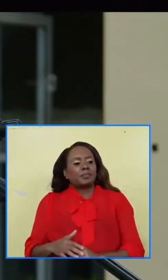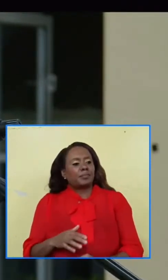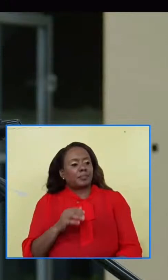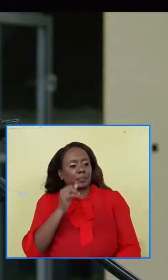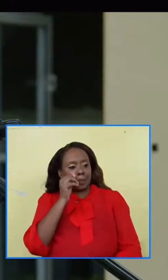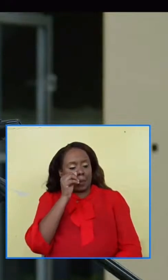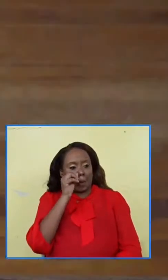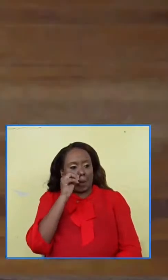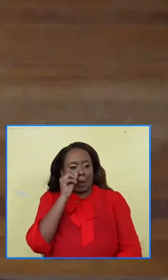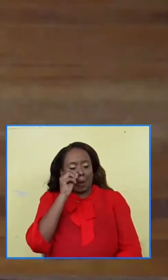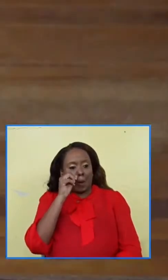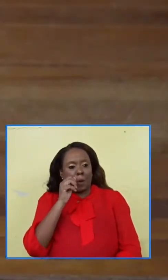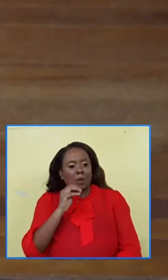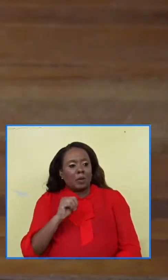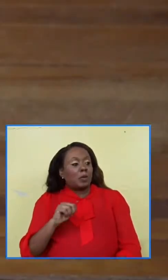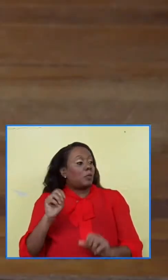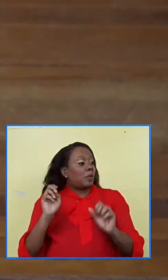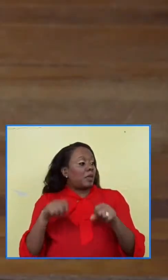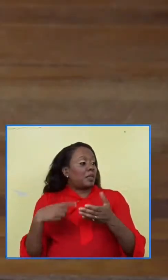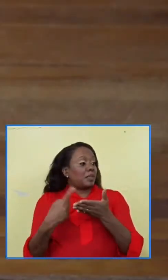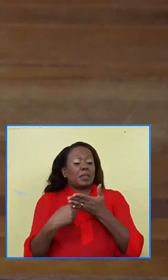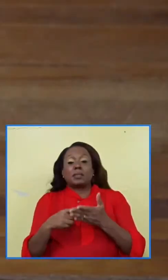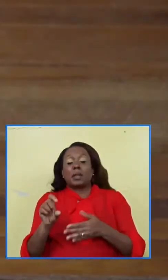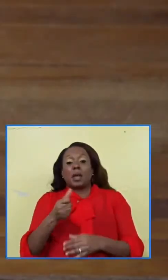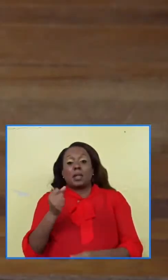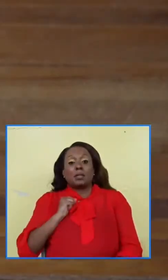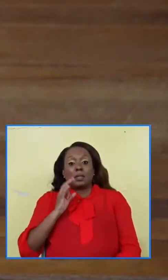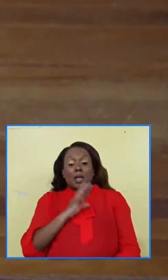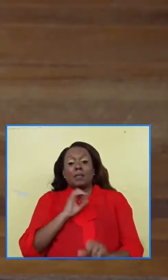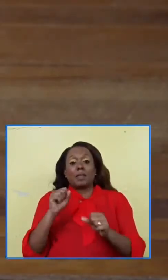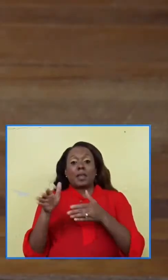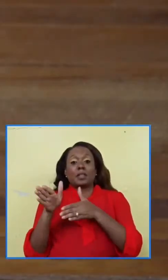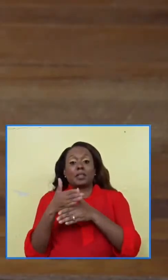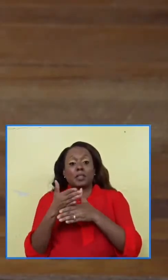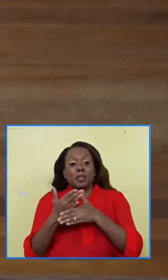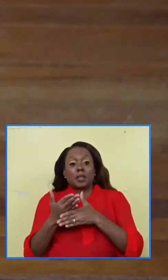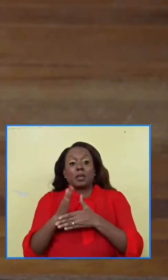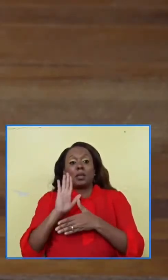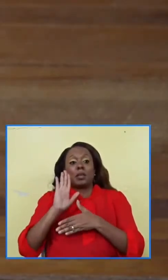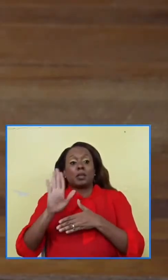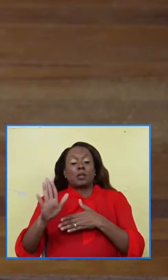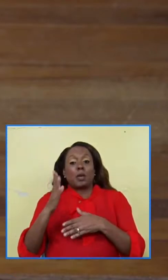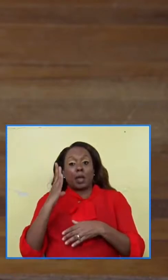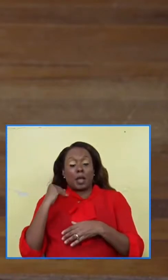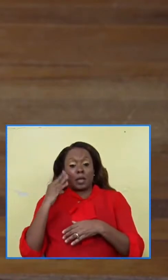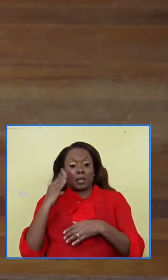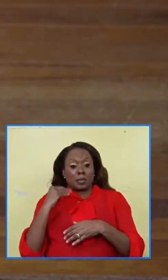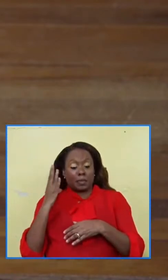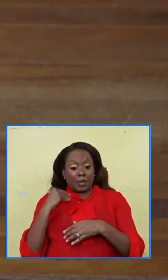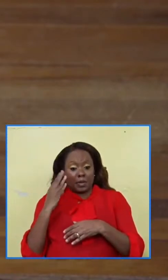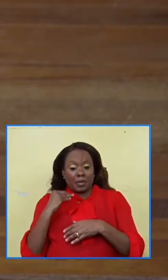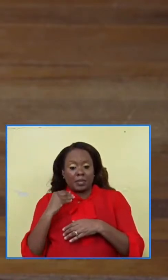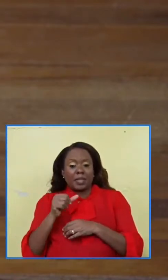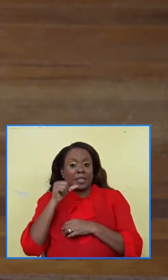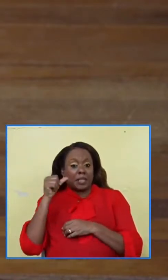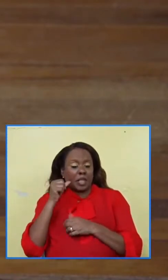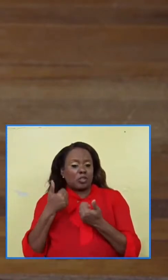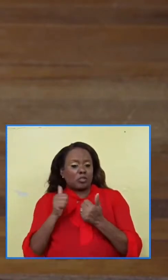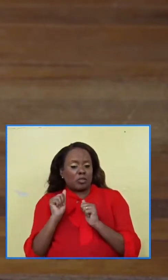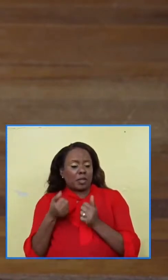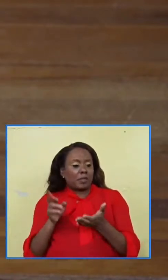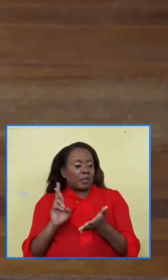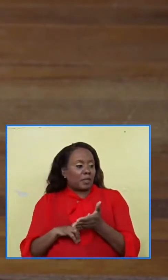We can discuss that. We have other members of staff here, yeah. And you could share with us what your experience has been